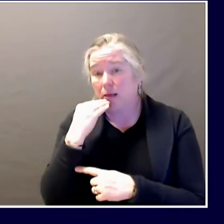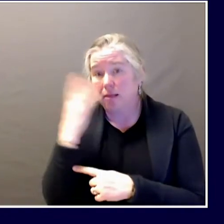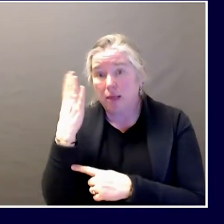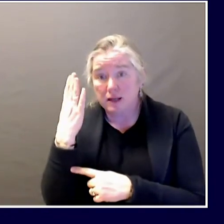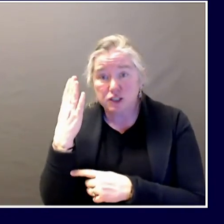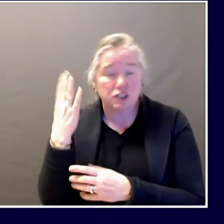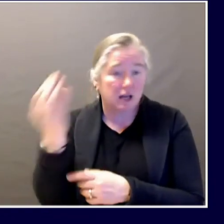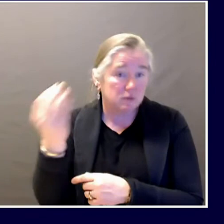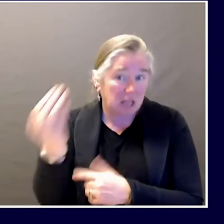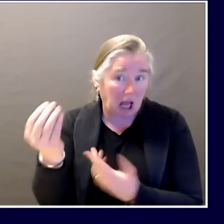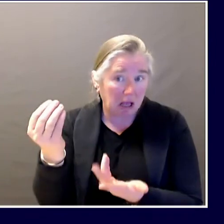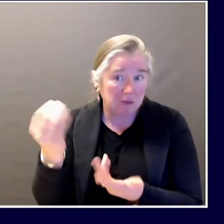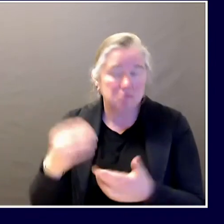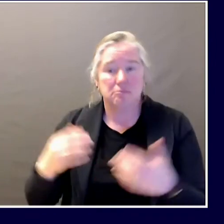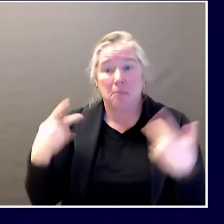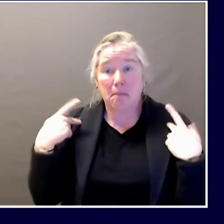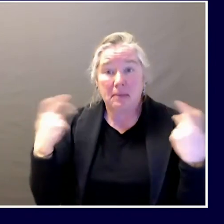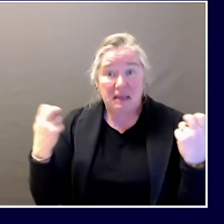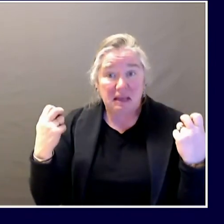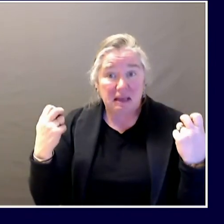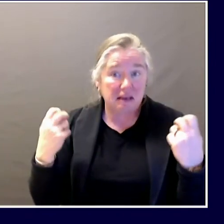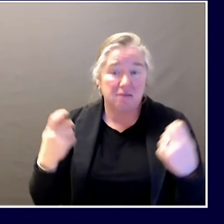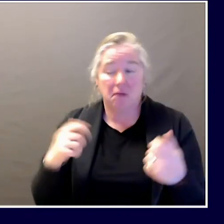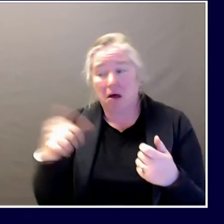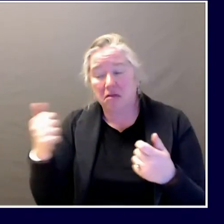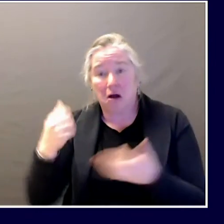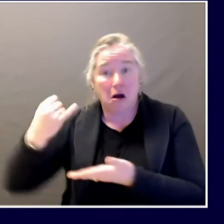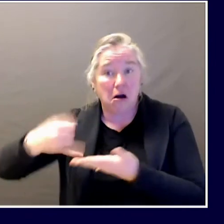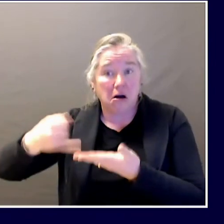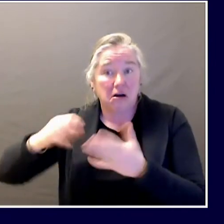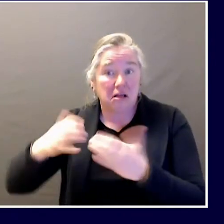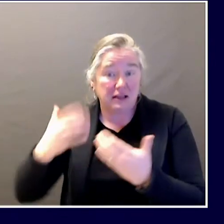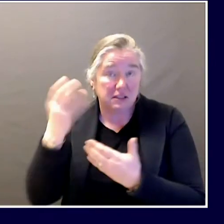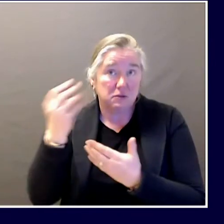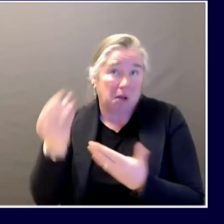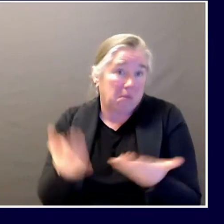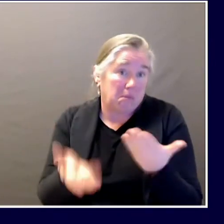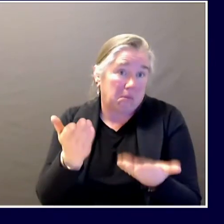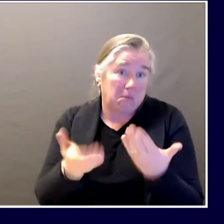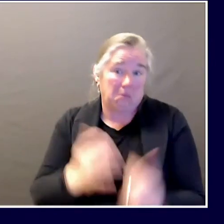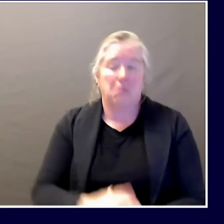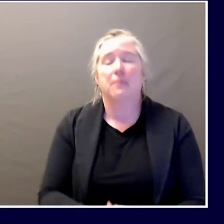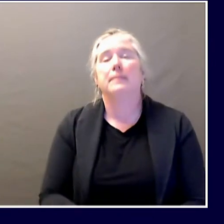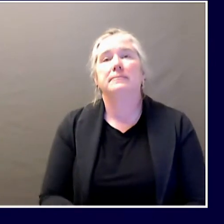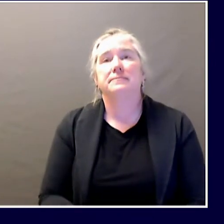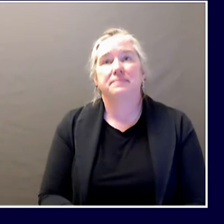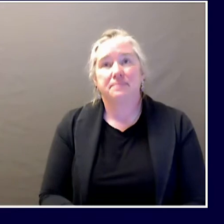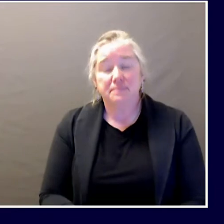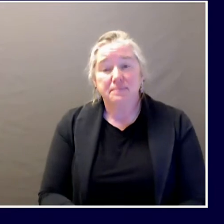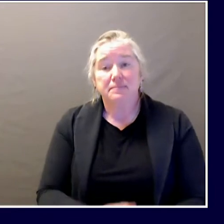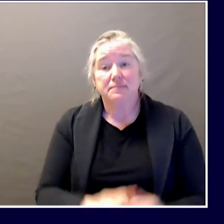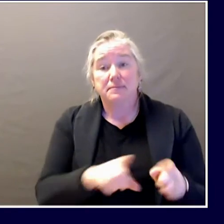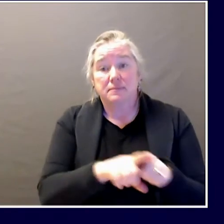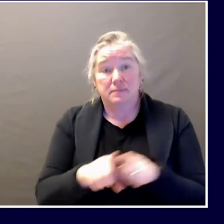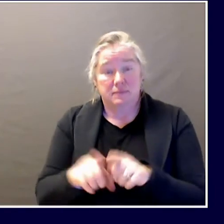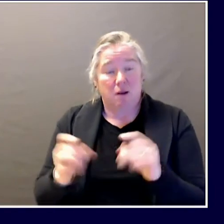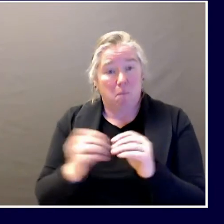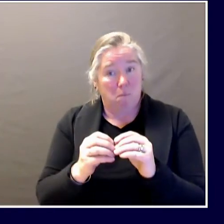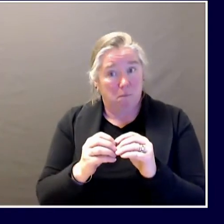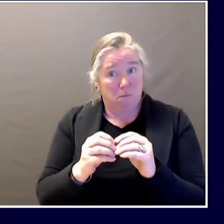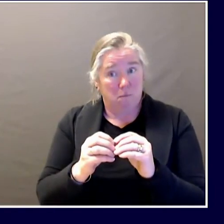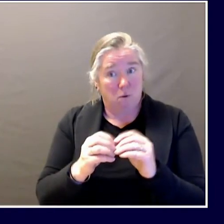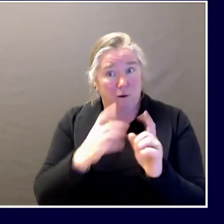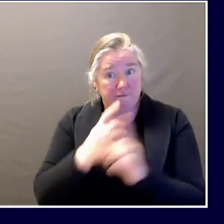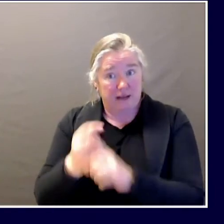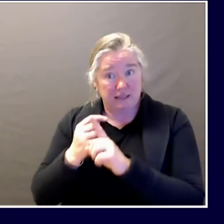classes themselves, that we hope will help. Another benefit of more widespread vaccination within schools